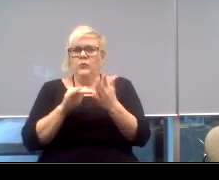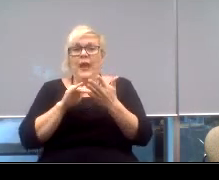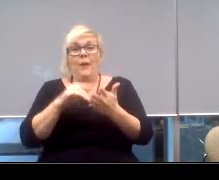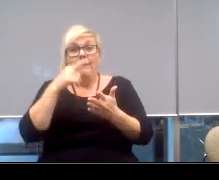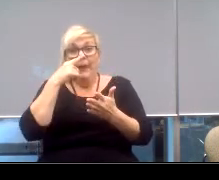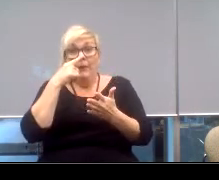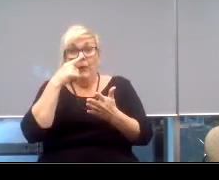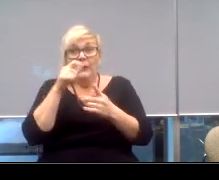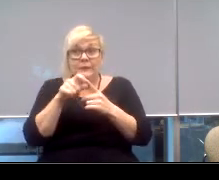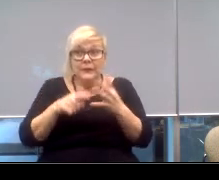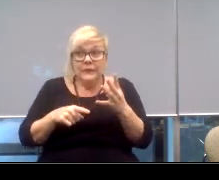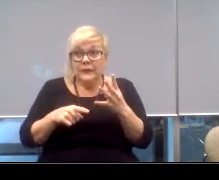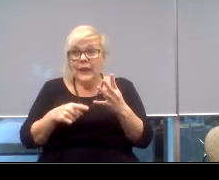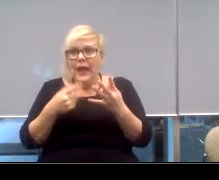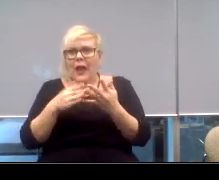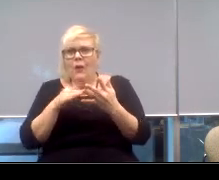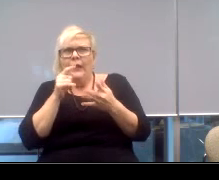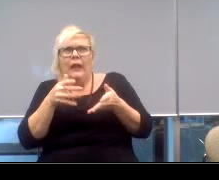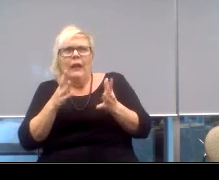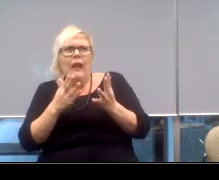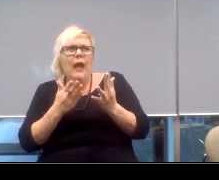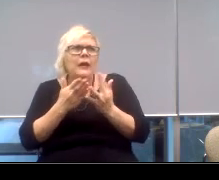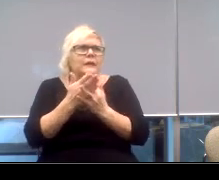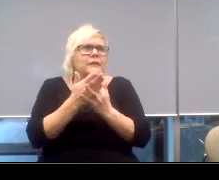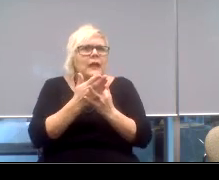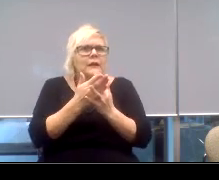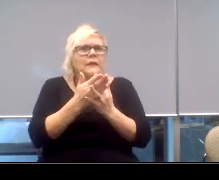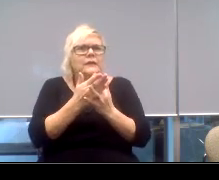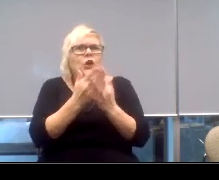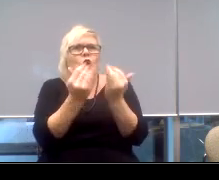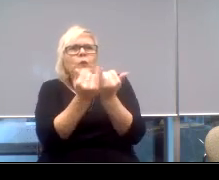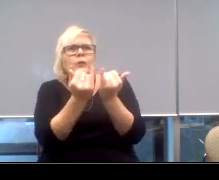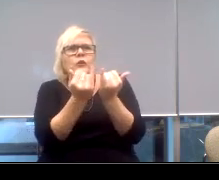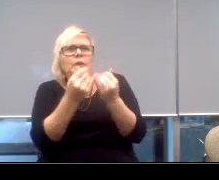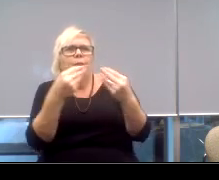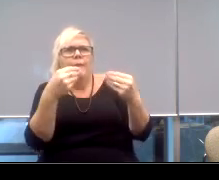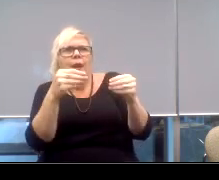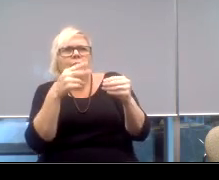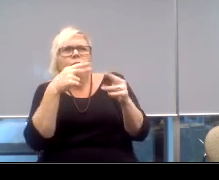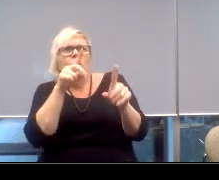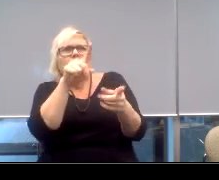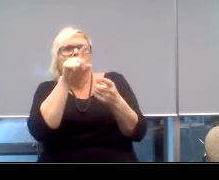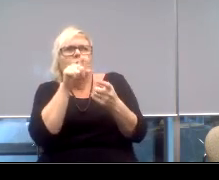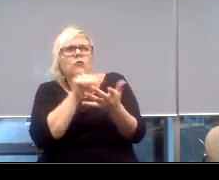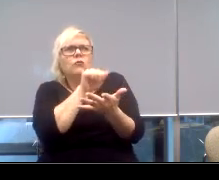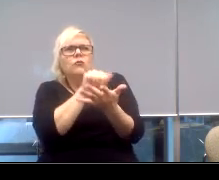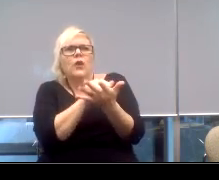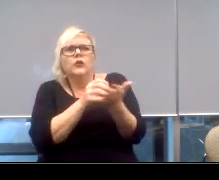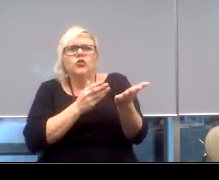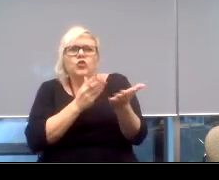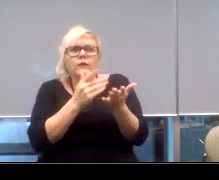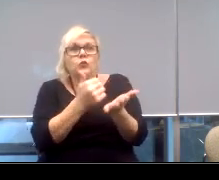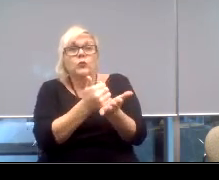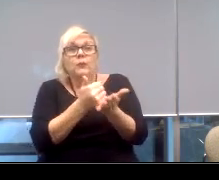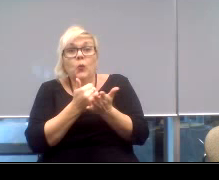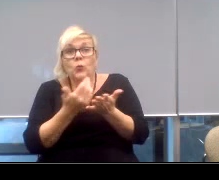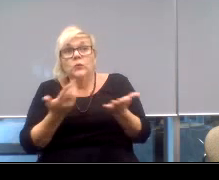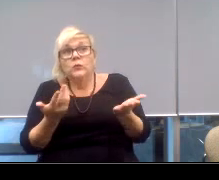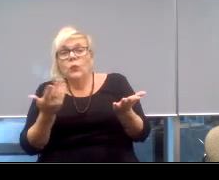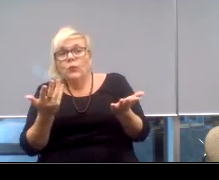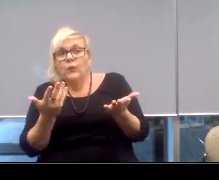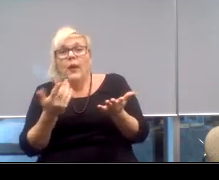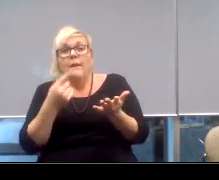disability access diverse and competitive markets for services and supports. People with disability